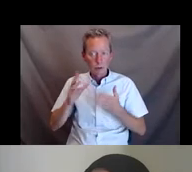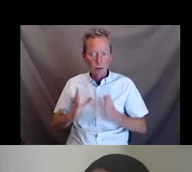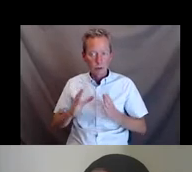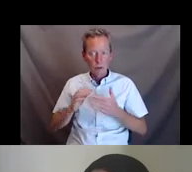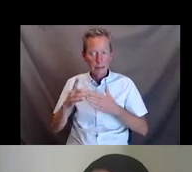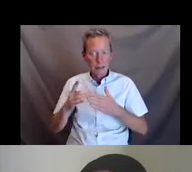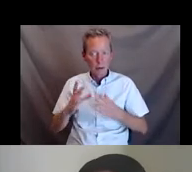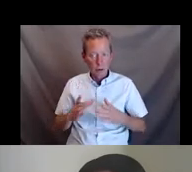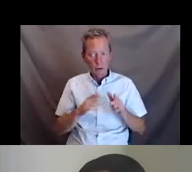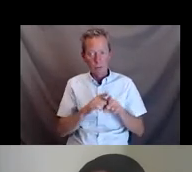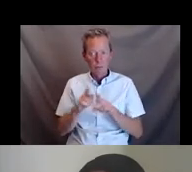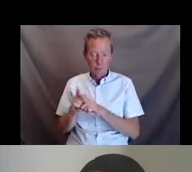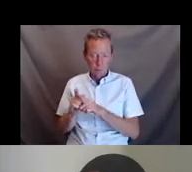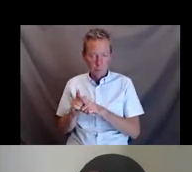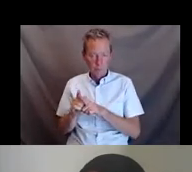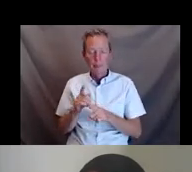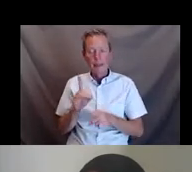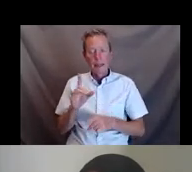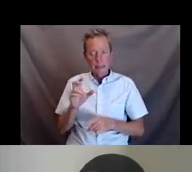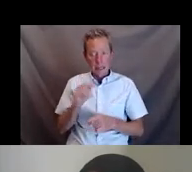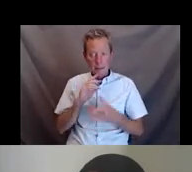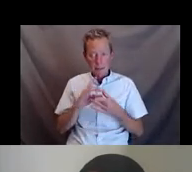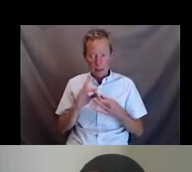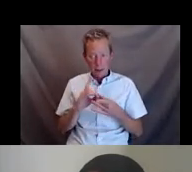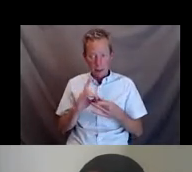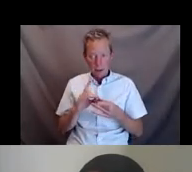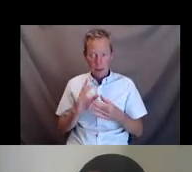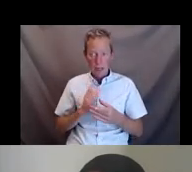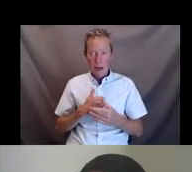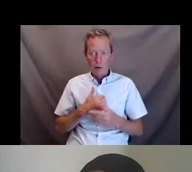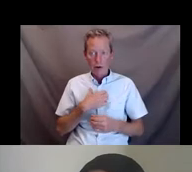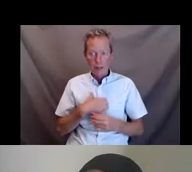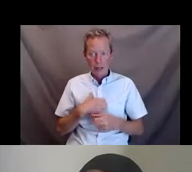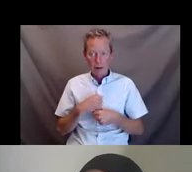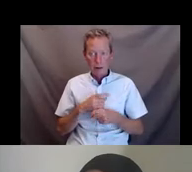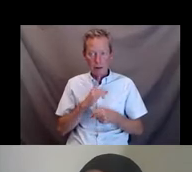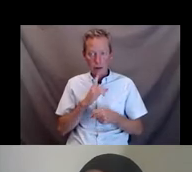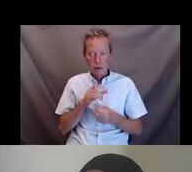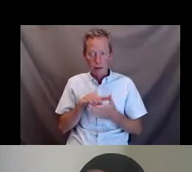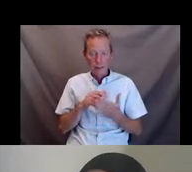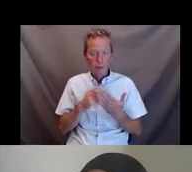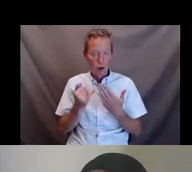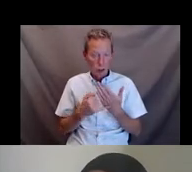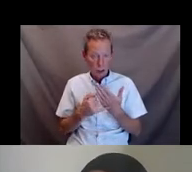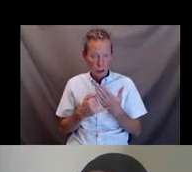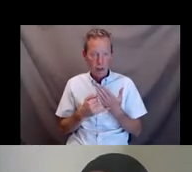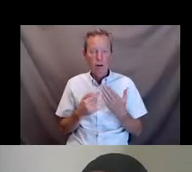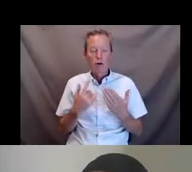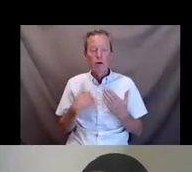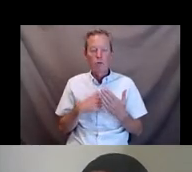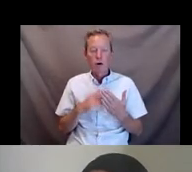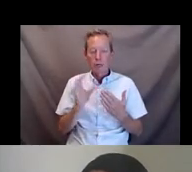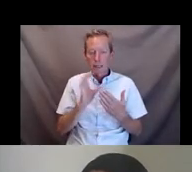then also, as Dan talked about, our desire to make sure this is a project where we seek